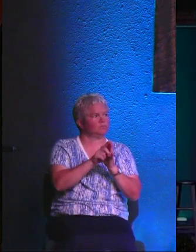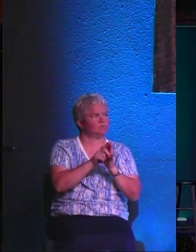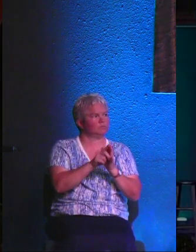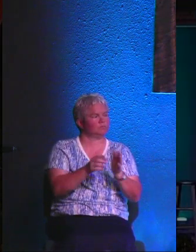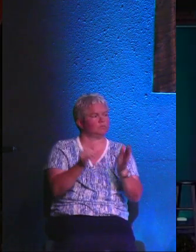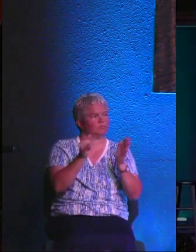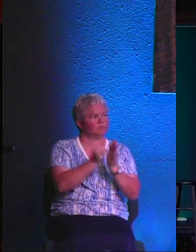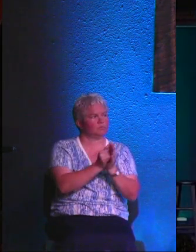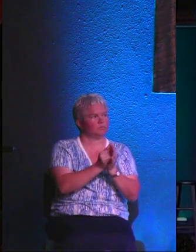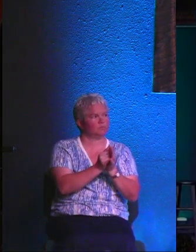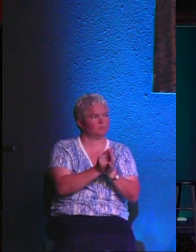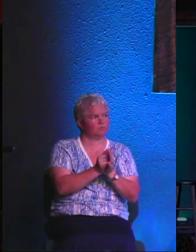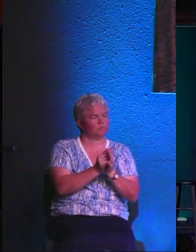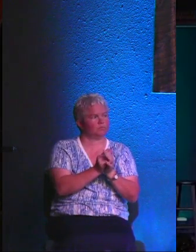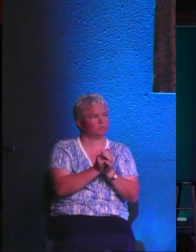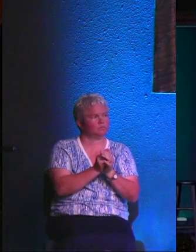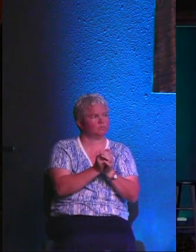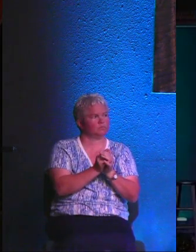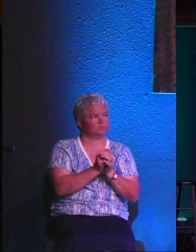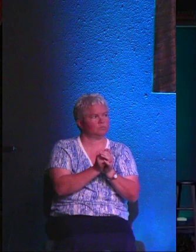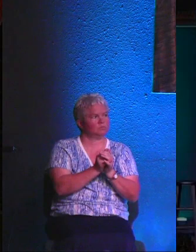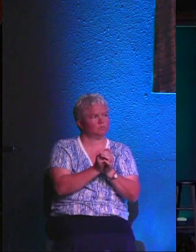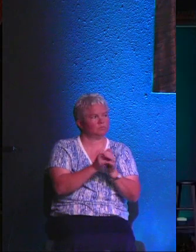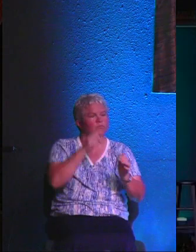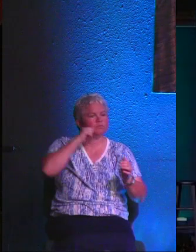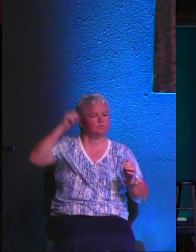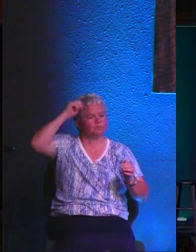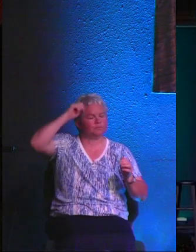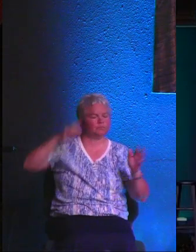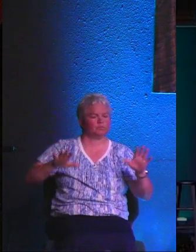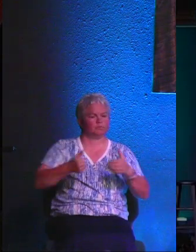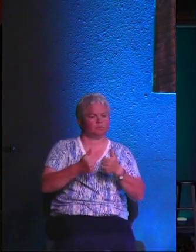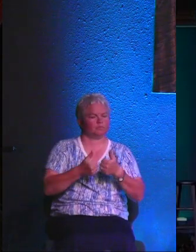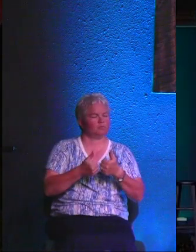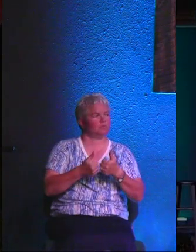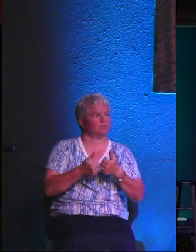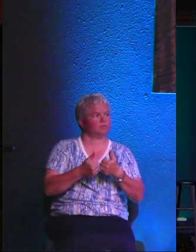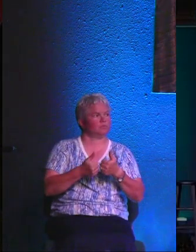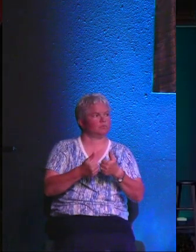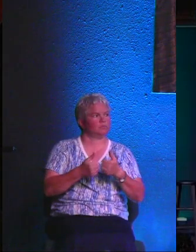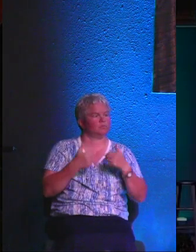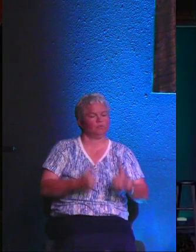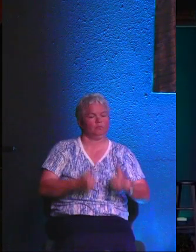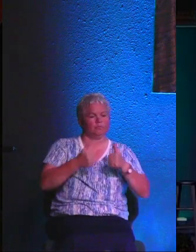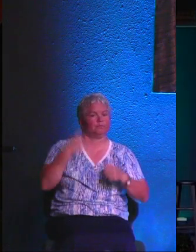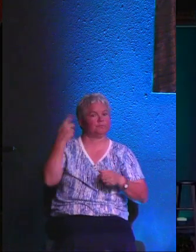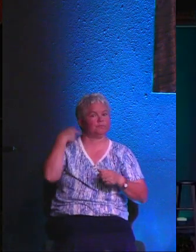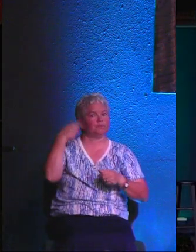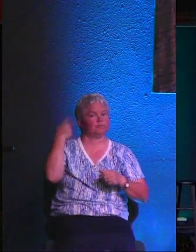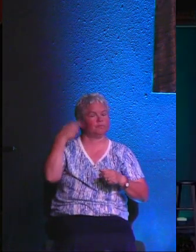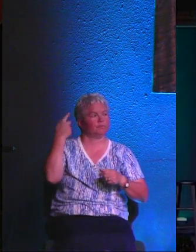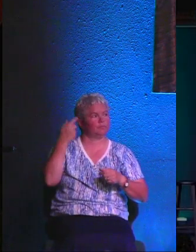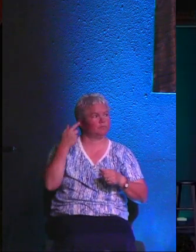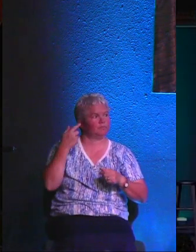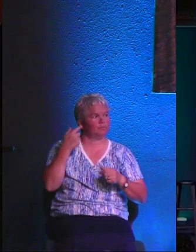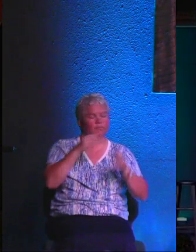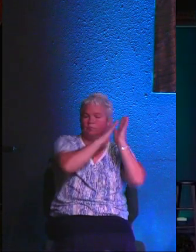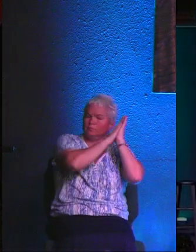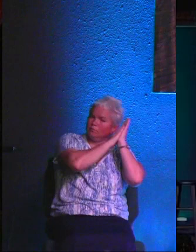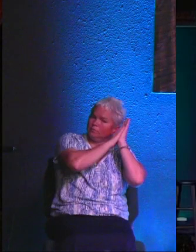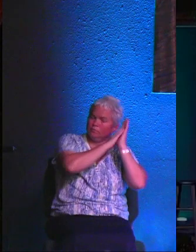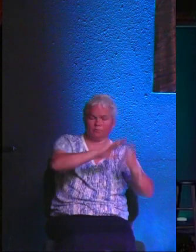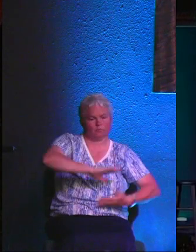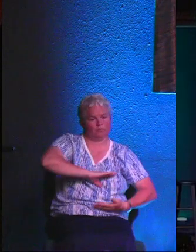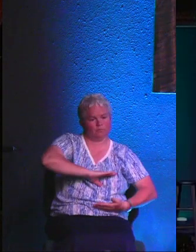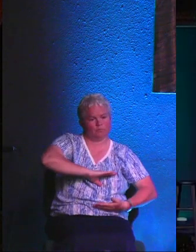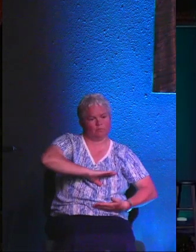That is all of the things that helps Adult and Teen Challenge run. And life is getting crazier, and our beds are